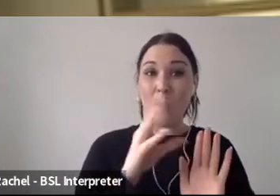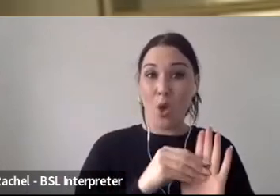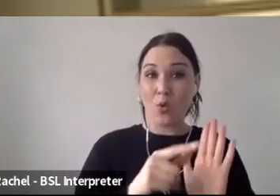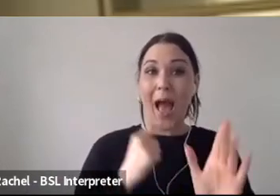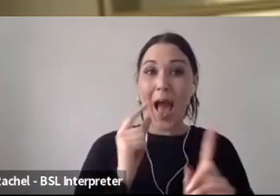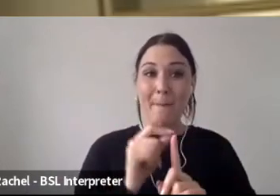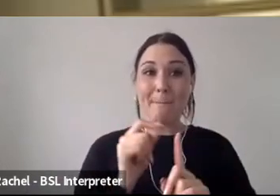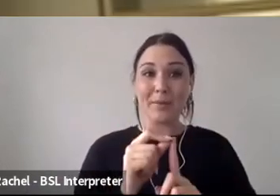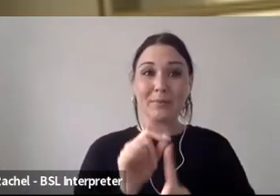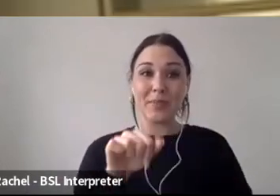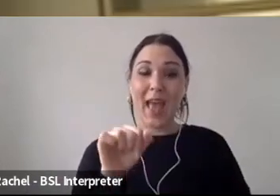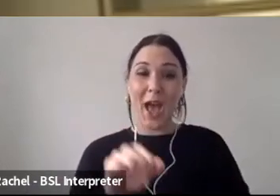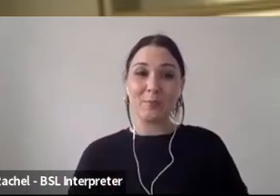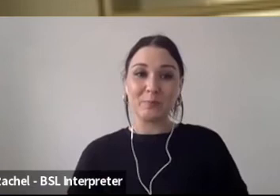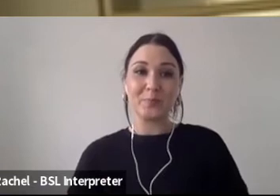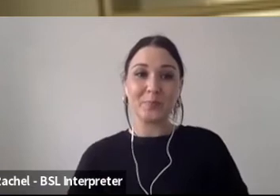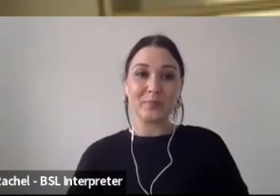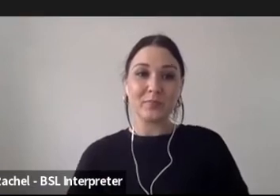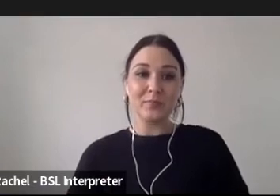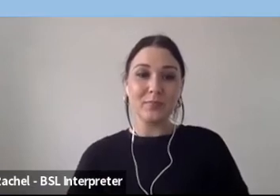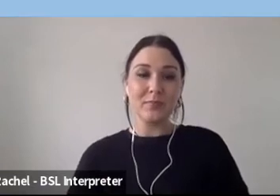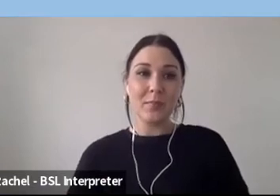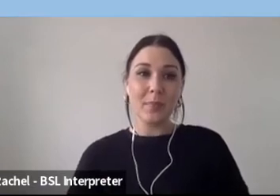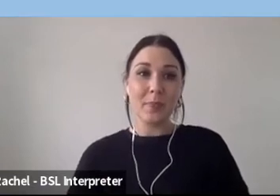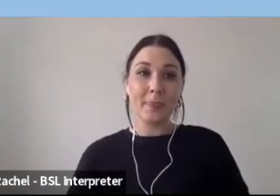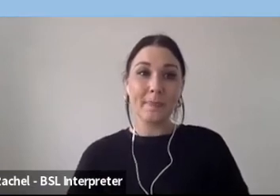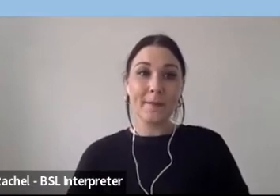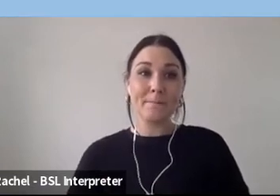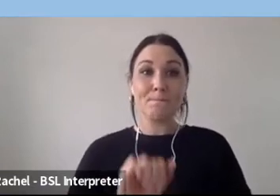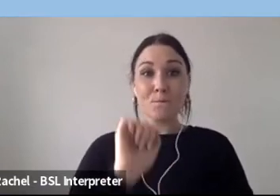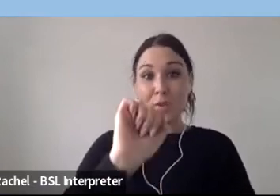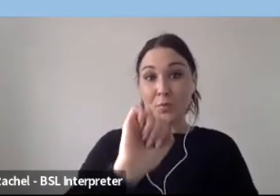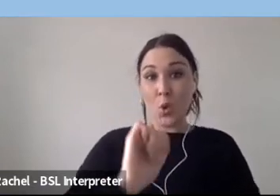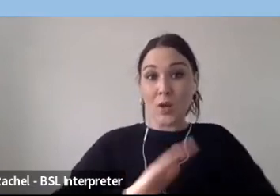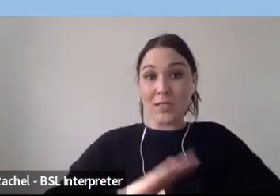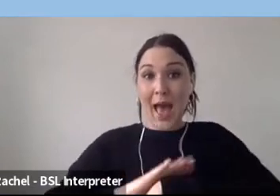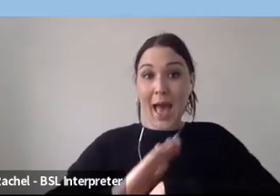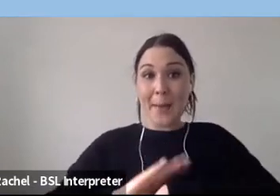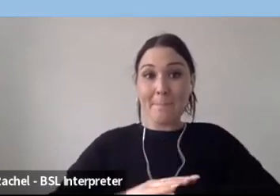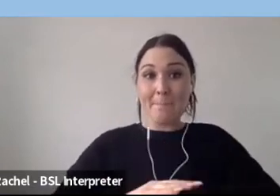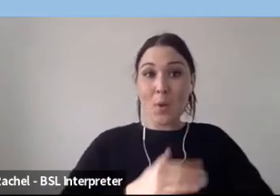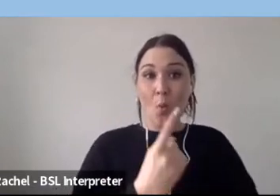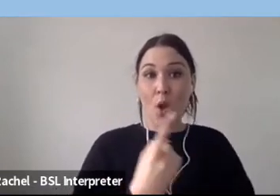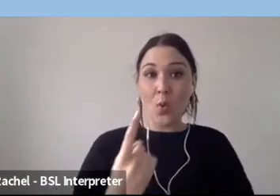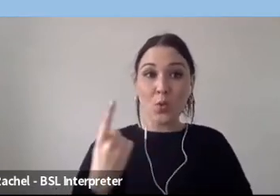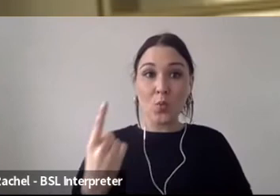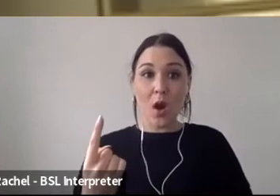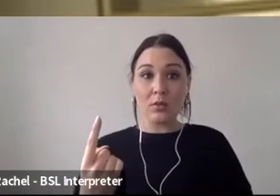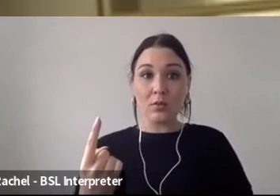Yeah. And what was the other one? From your time working on 111